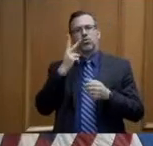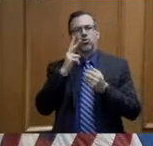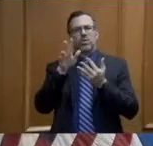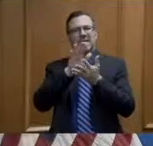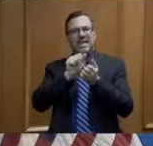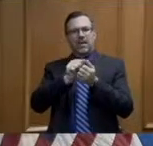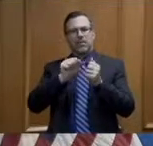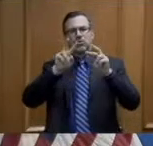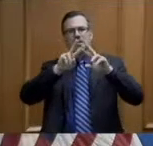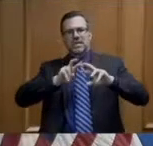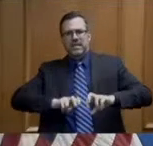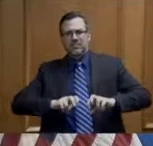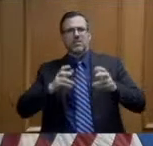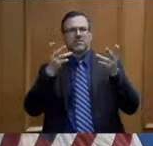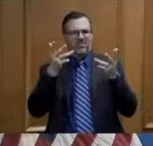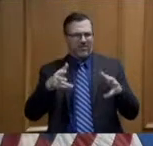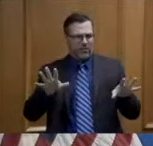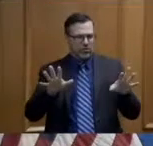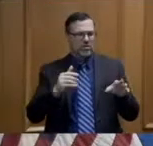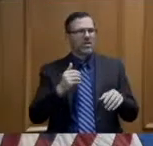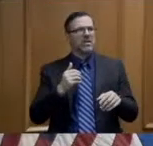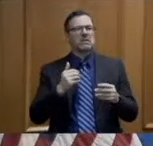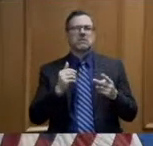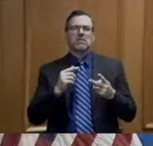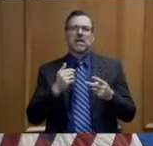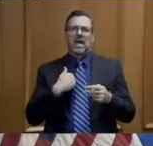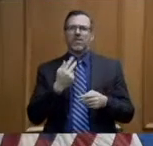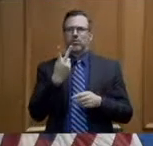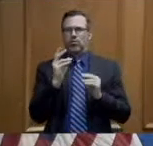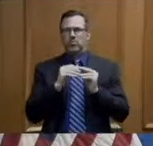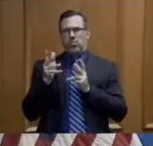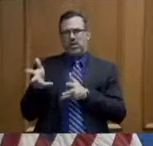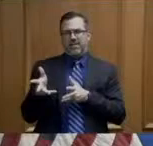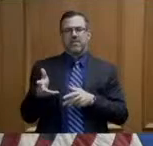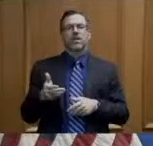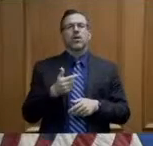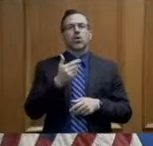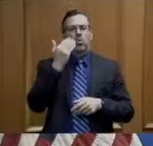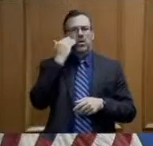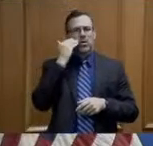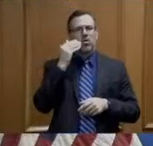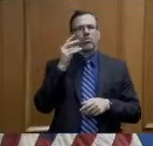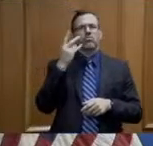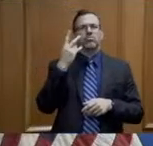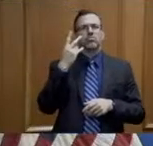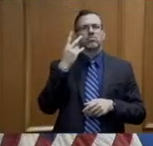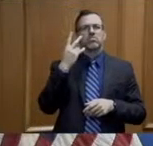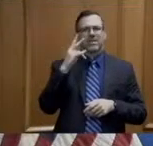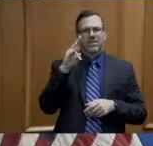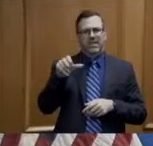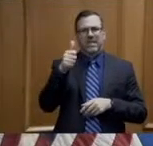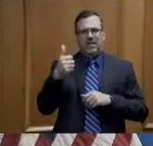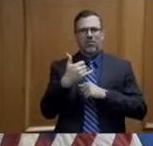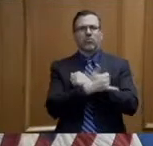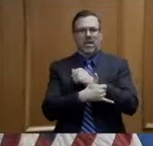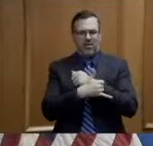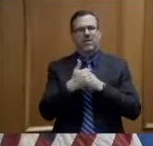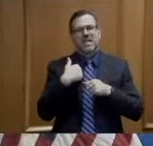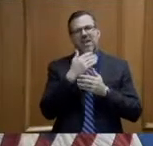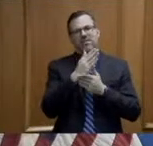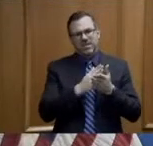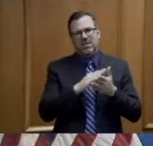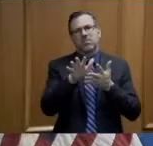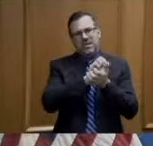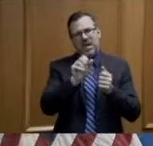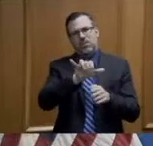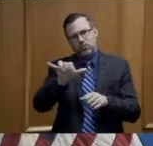2 more that we'll work to complete quickly. And we know that there's damages in 17 other counties, and we'll be working with those leaders and those emergency managers